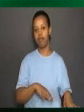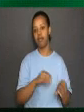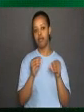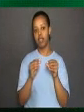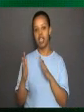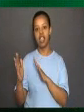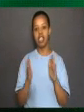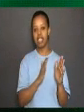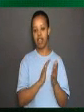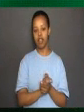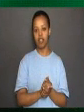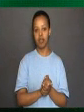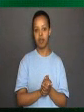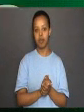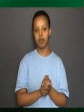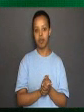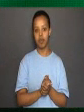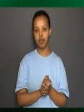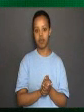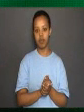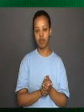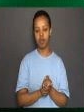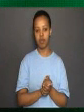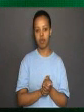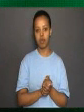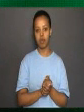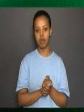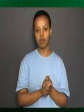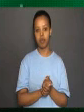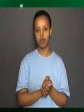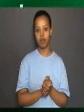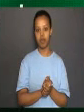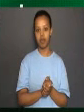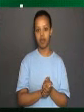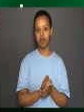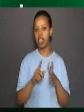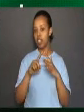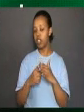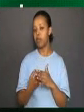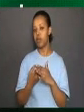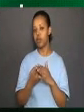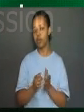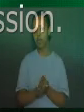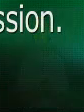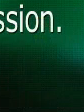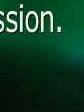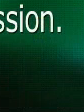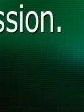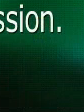Students, let's get ready. Begin.